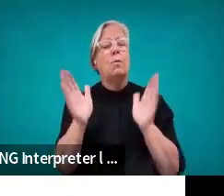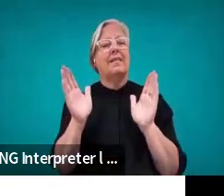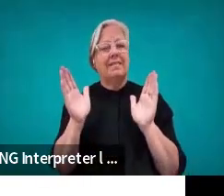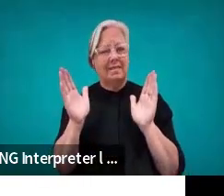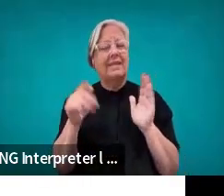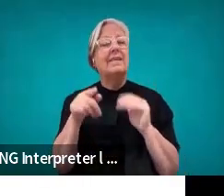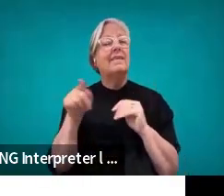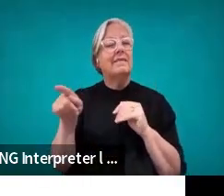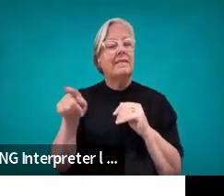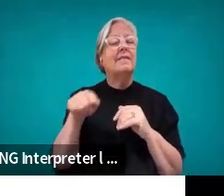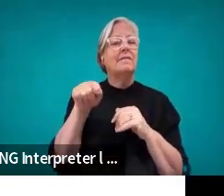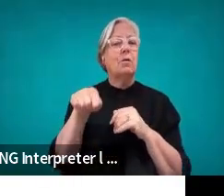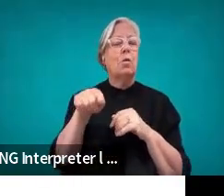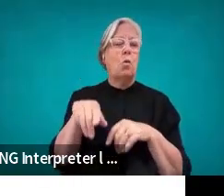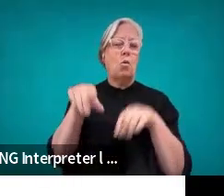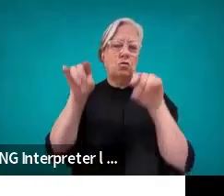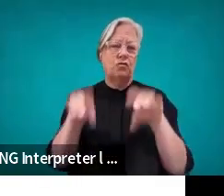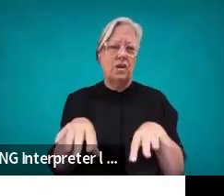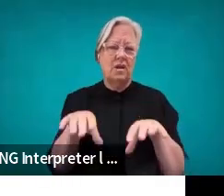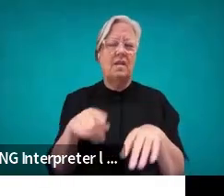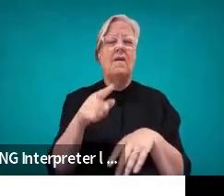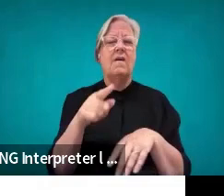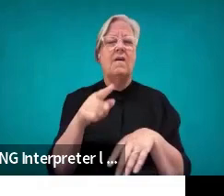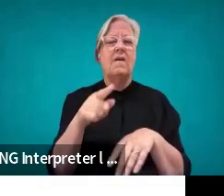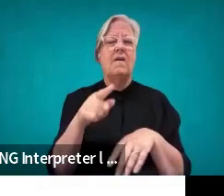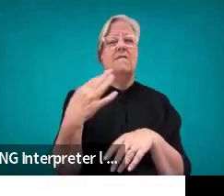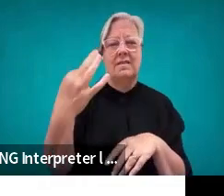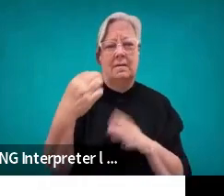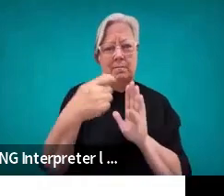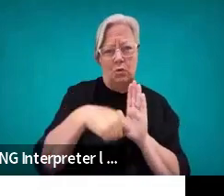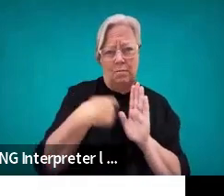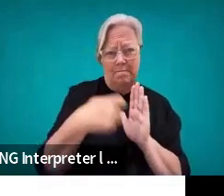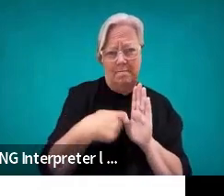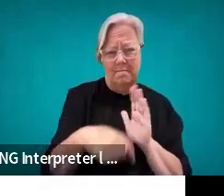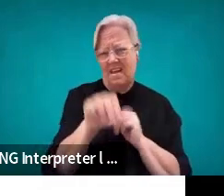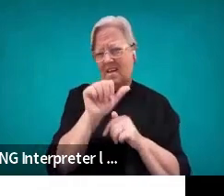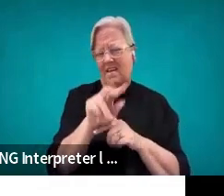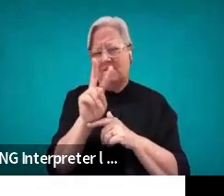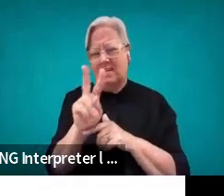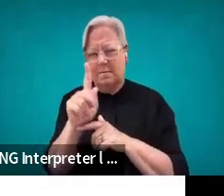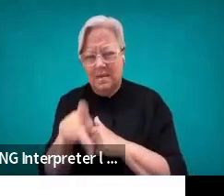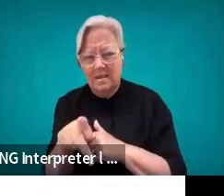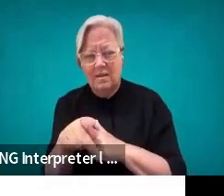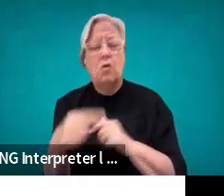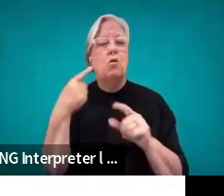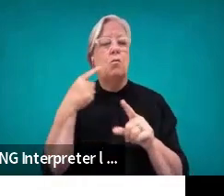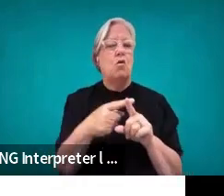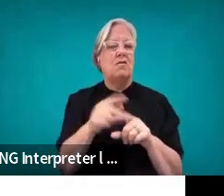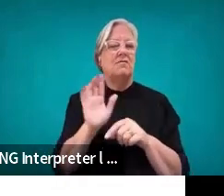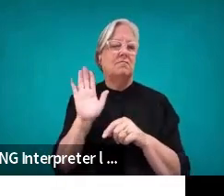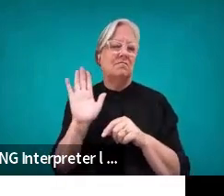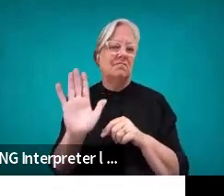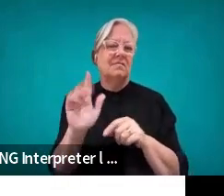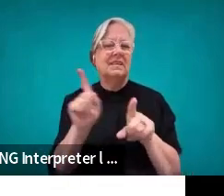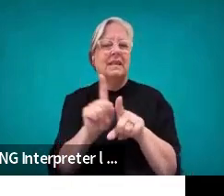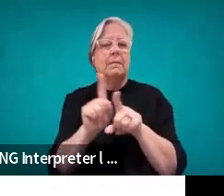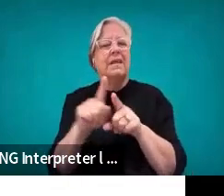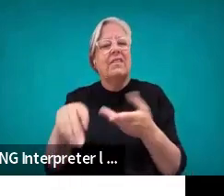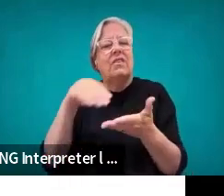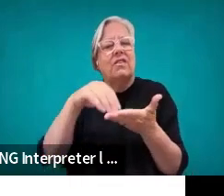Volunteers Program and the Spotlight Initiative Secretariat. They'll both help ground our discussion for